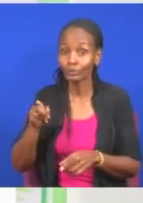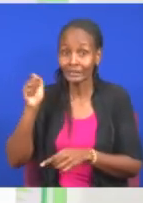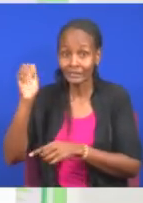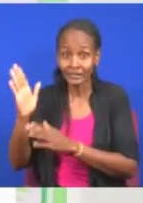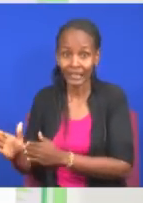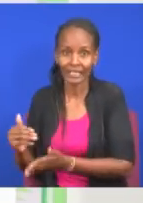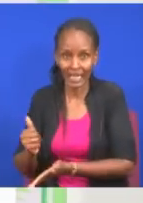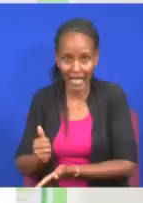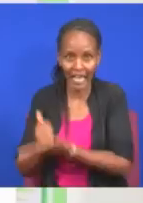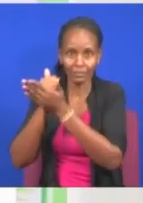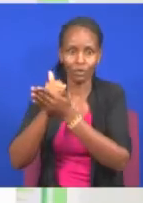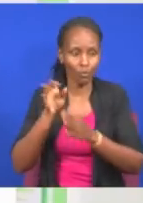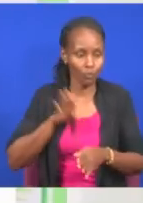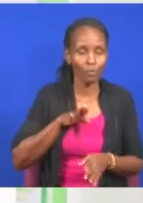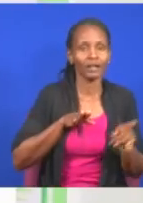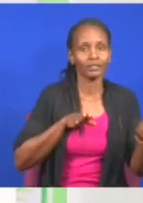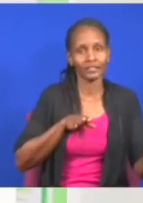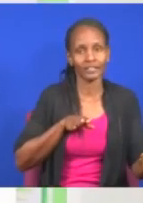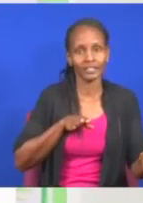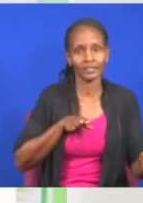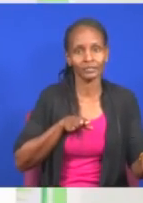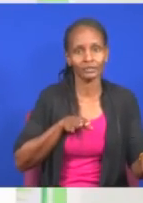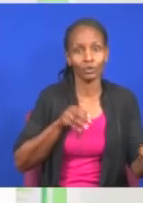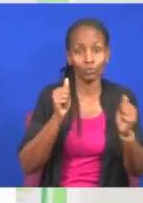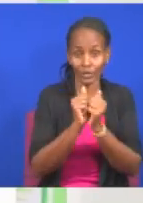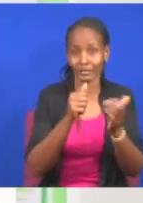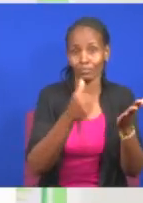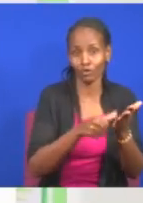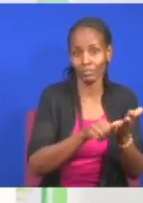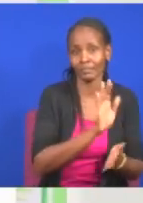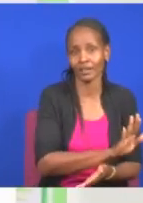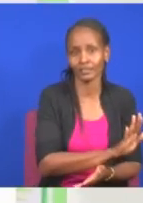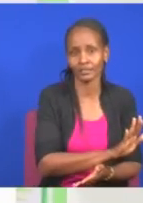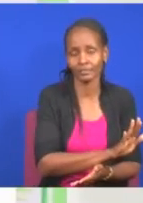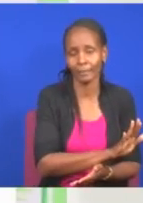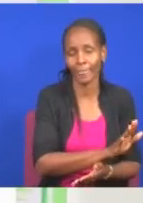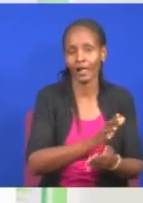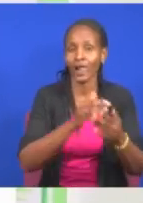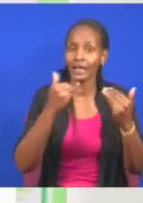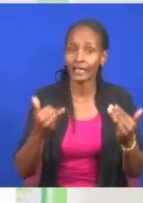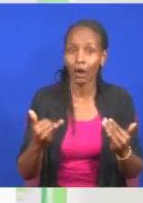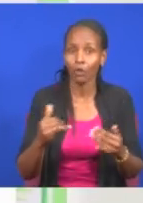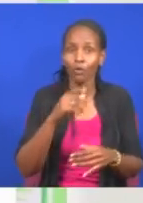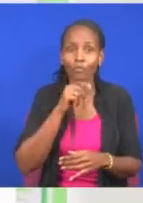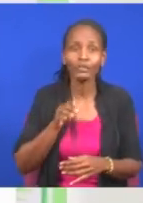widow with what the problem the widow had. Now, boys and girls,